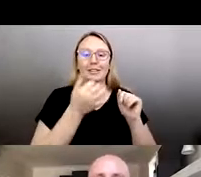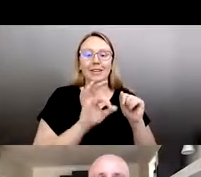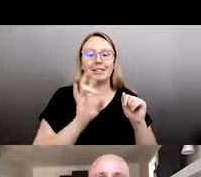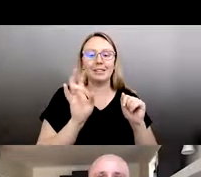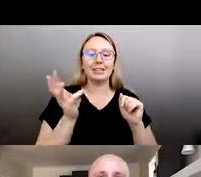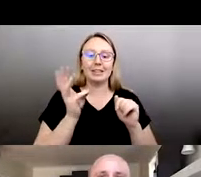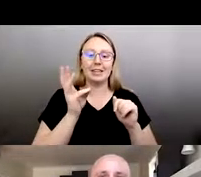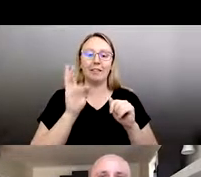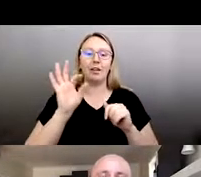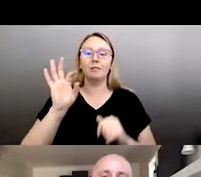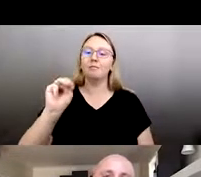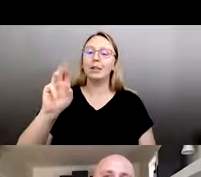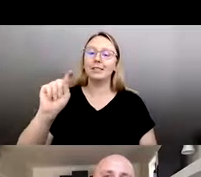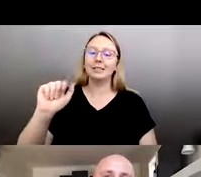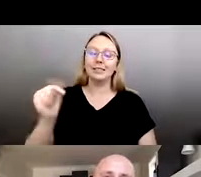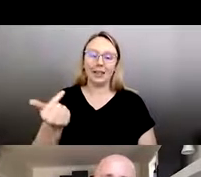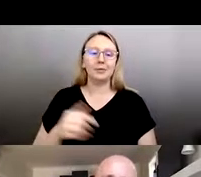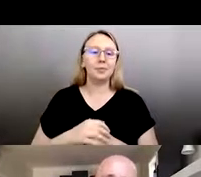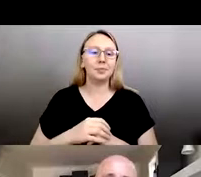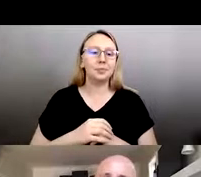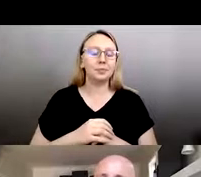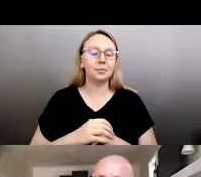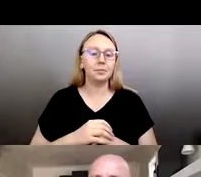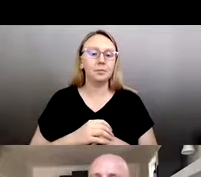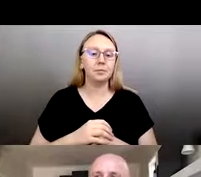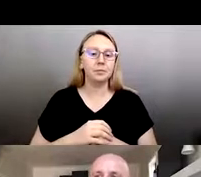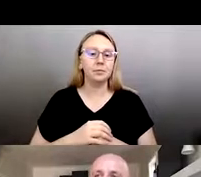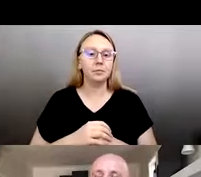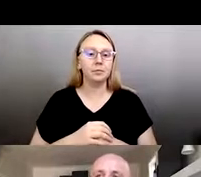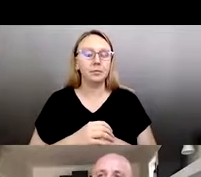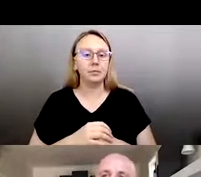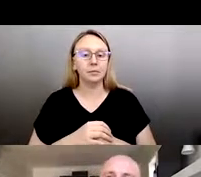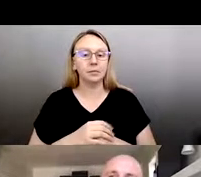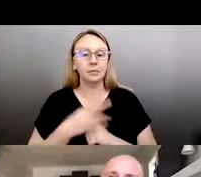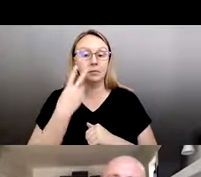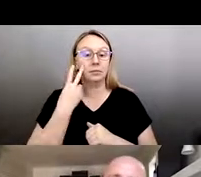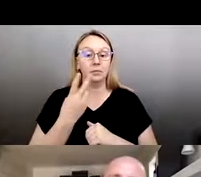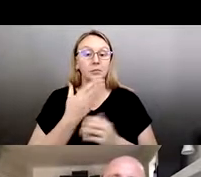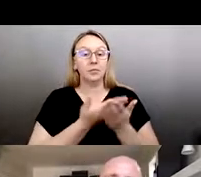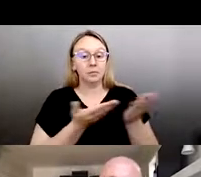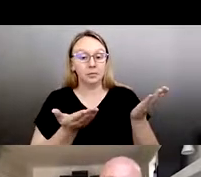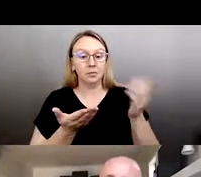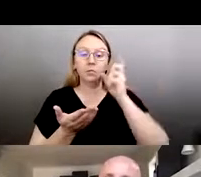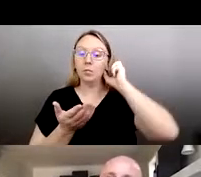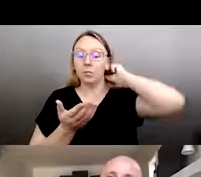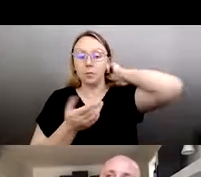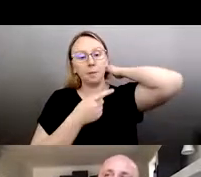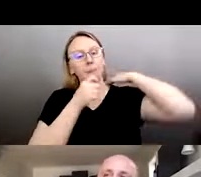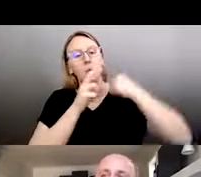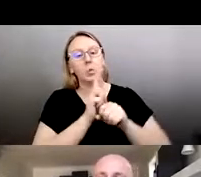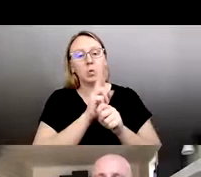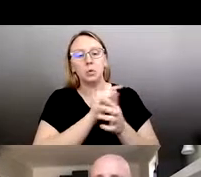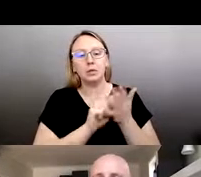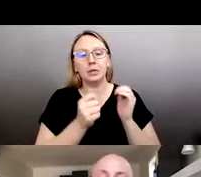space. This is a student's installation in Roger's shower, which we no longer use. And of course, we've had dozens of students